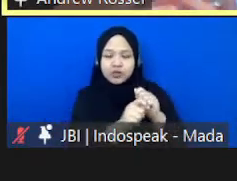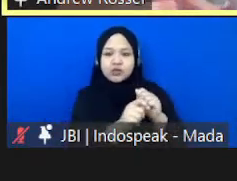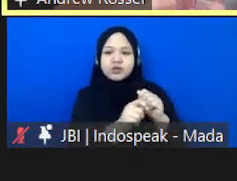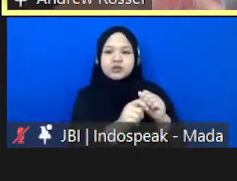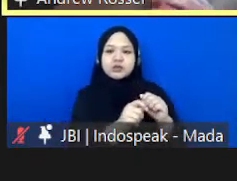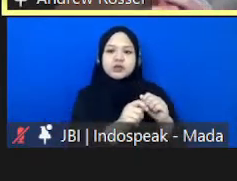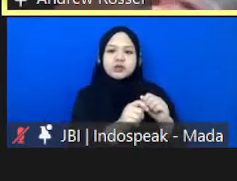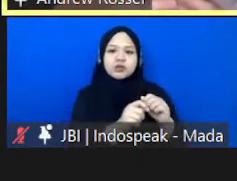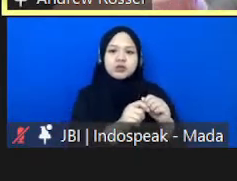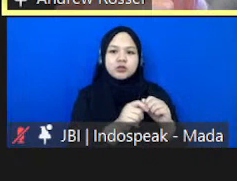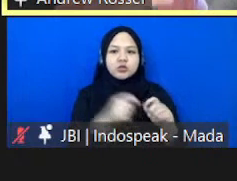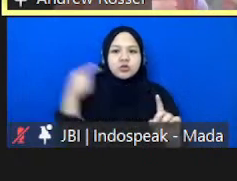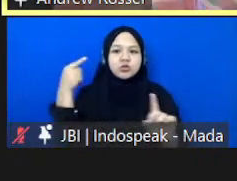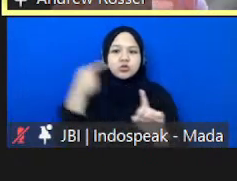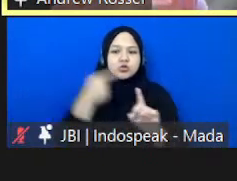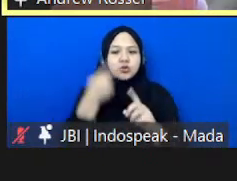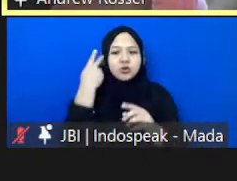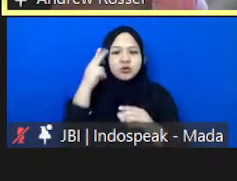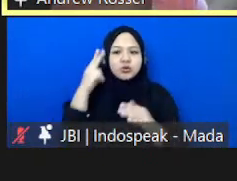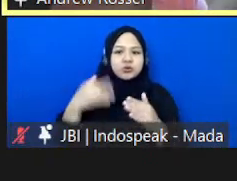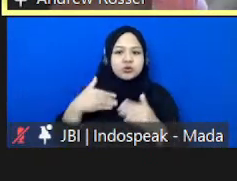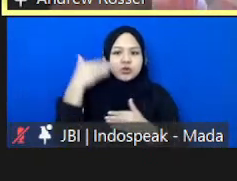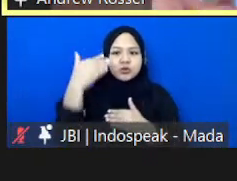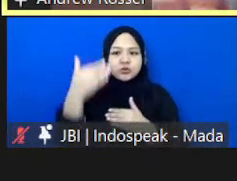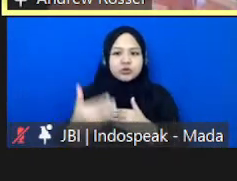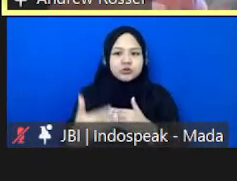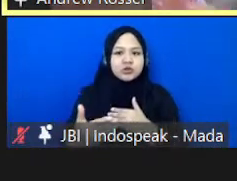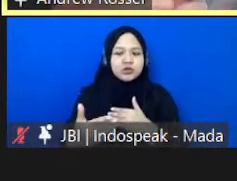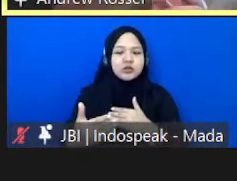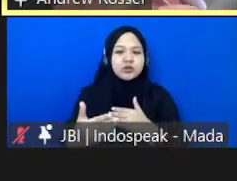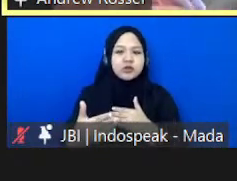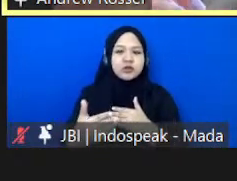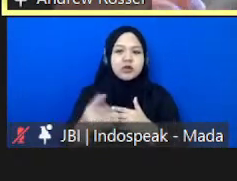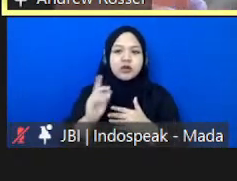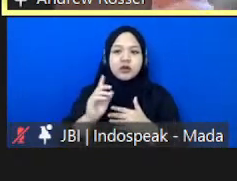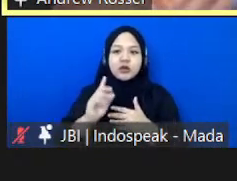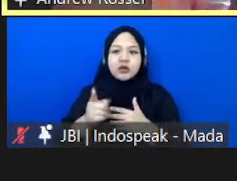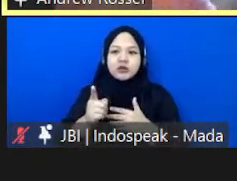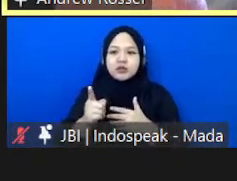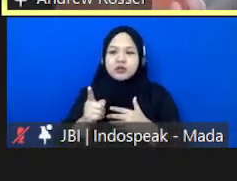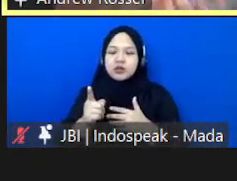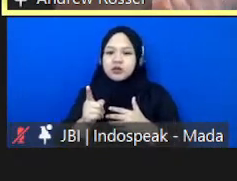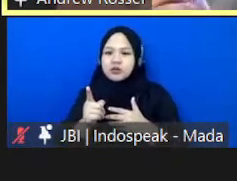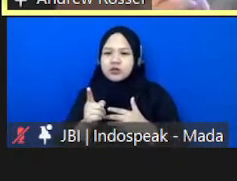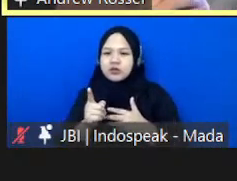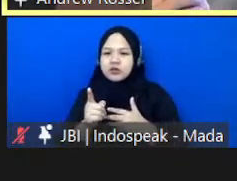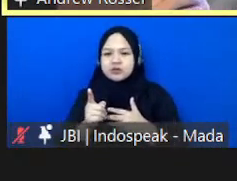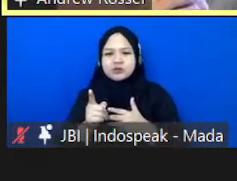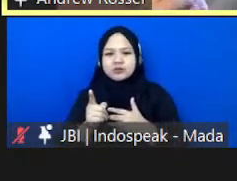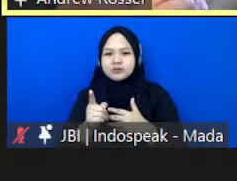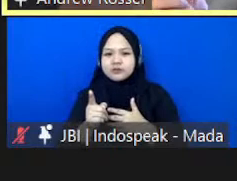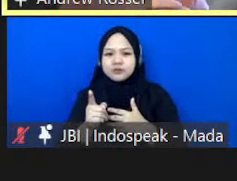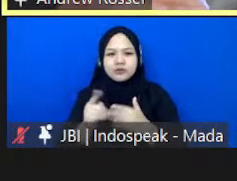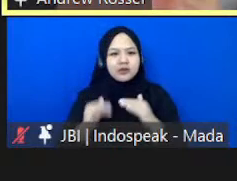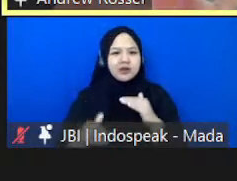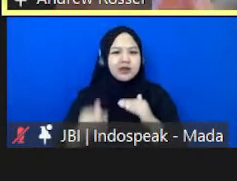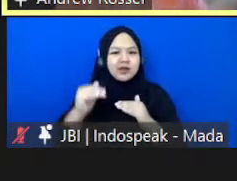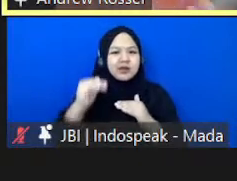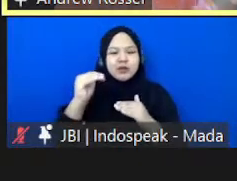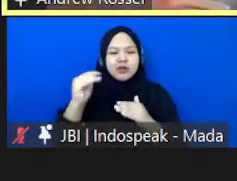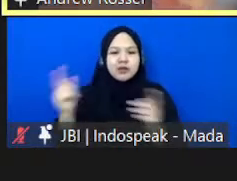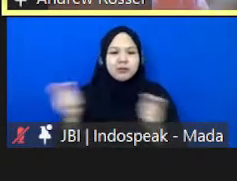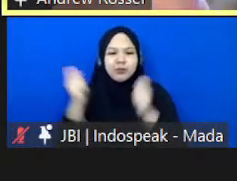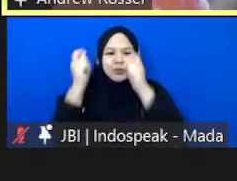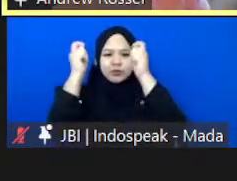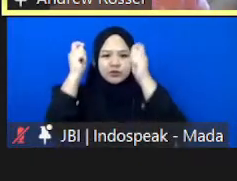driven to a certain extent by popular and populist elements. So health insurance reform was something that